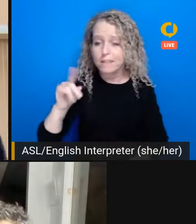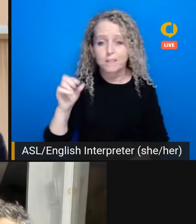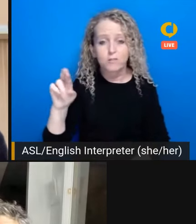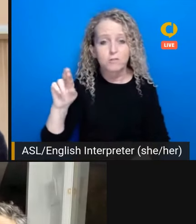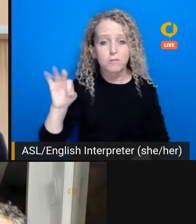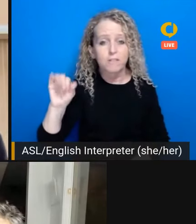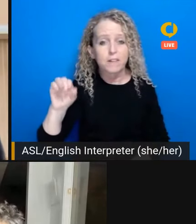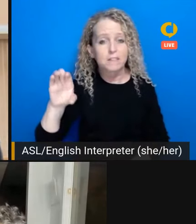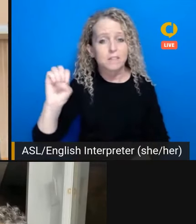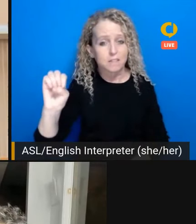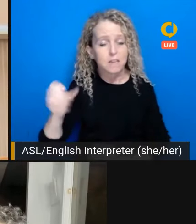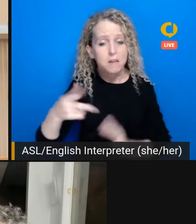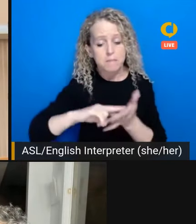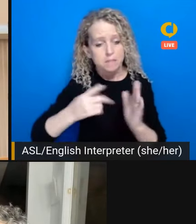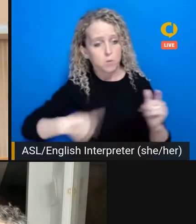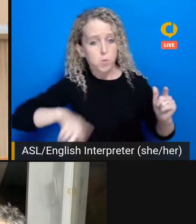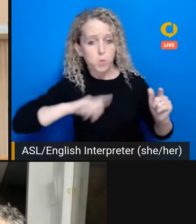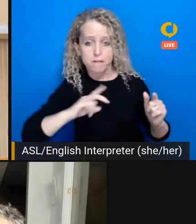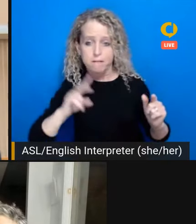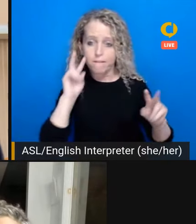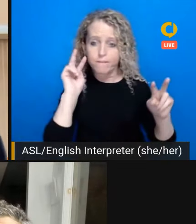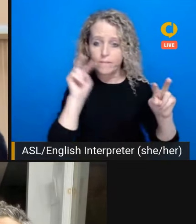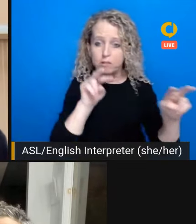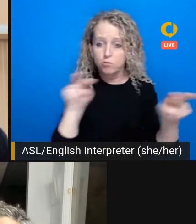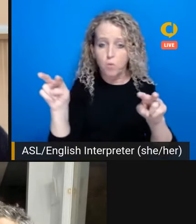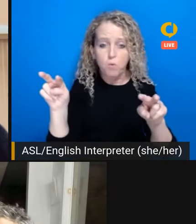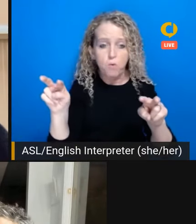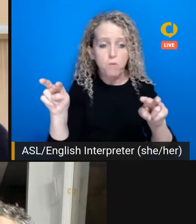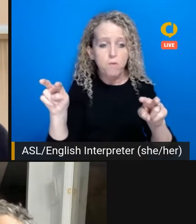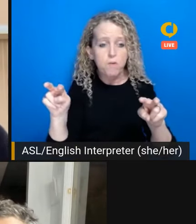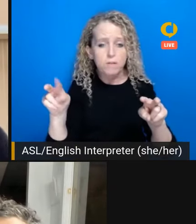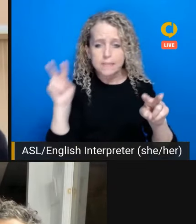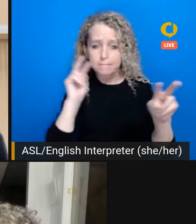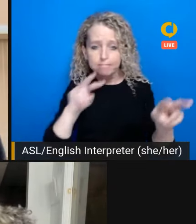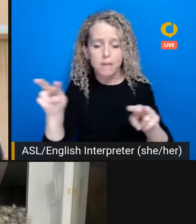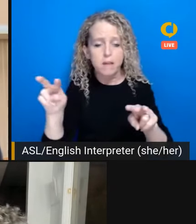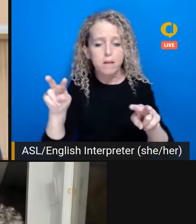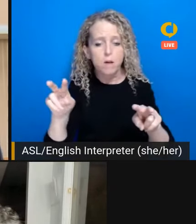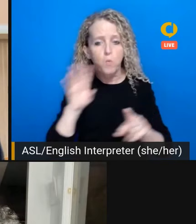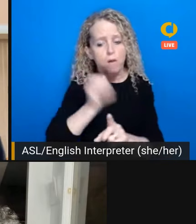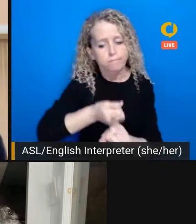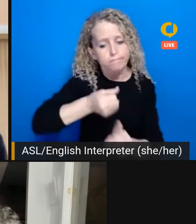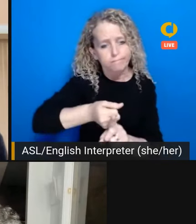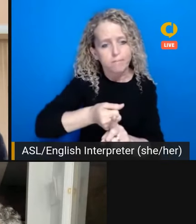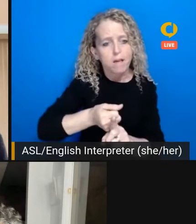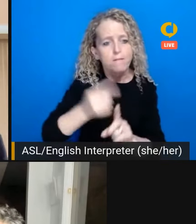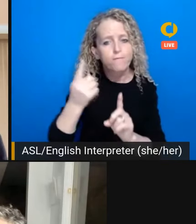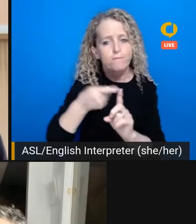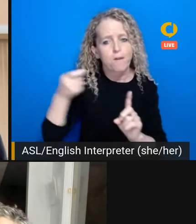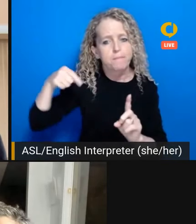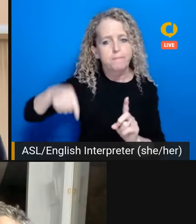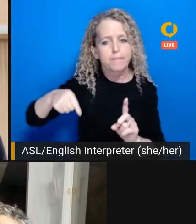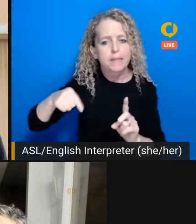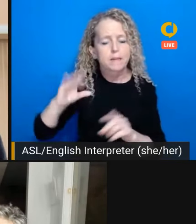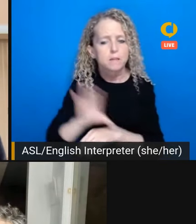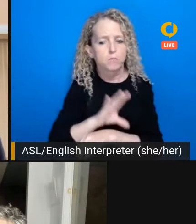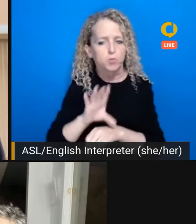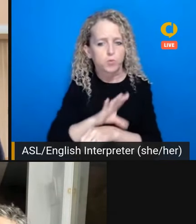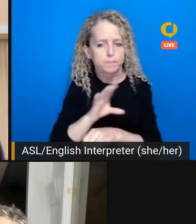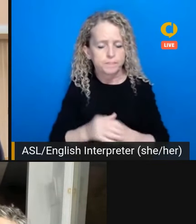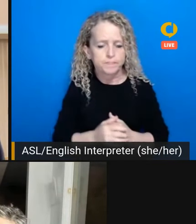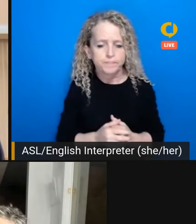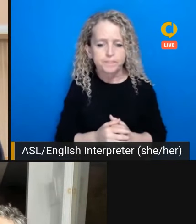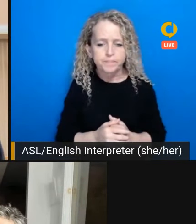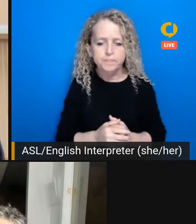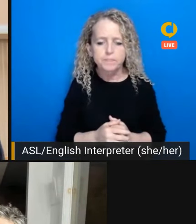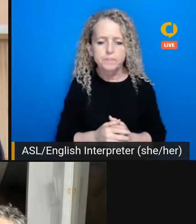visual perception in ways that that are effective for computing. When we look at how we can